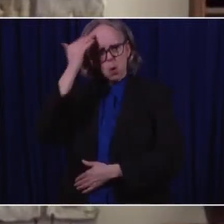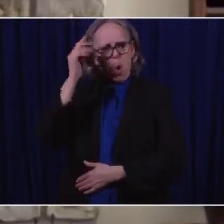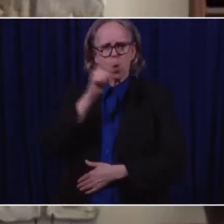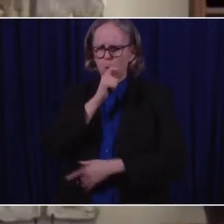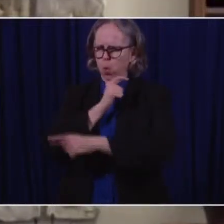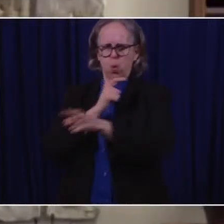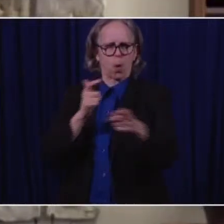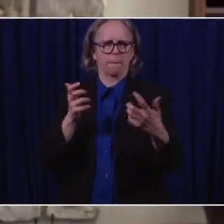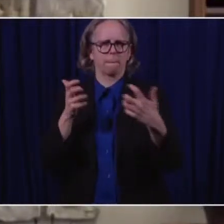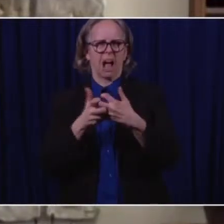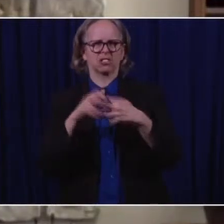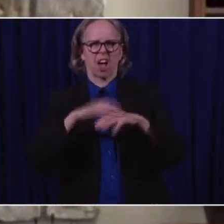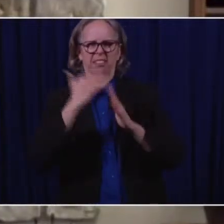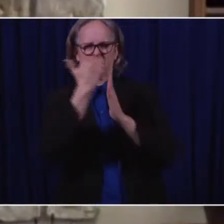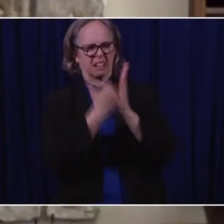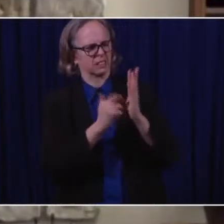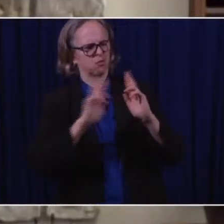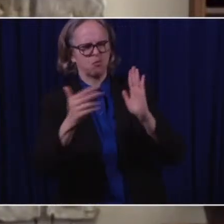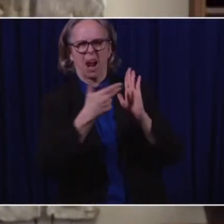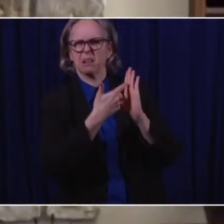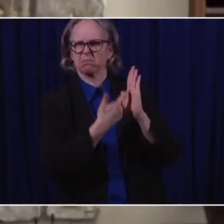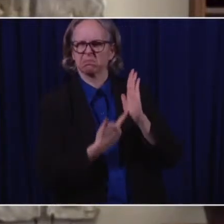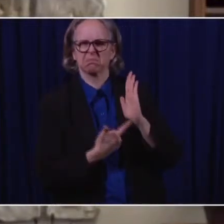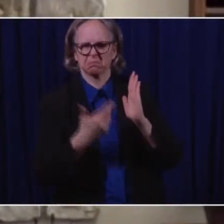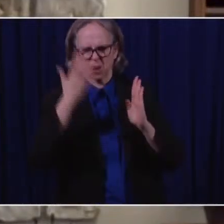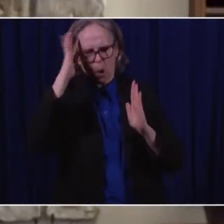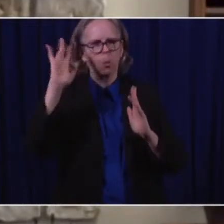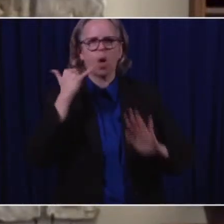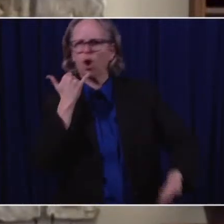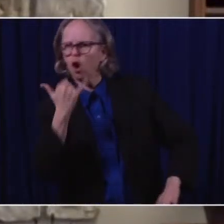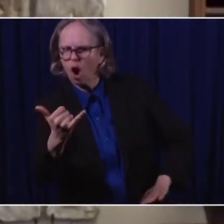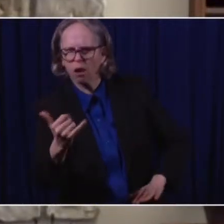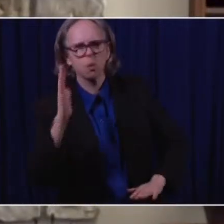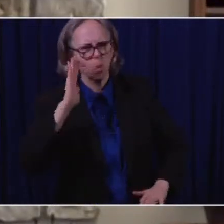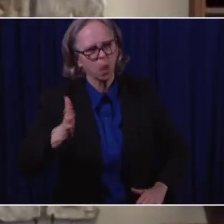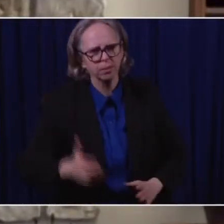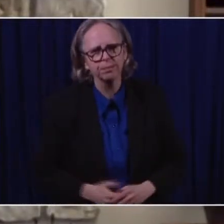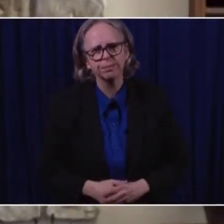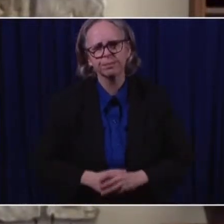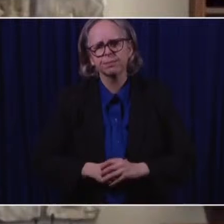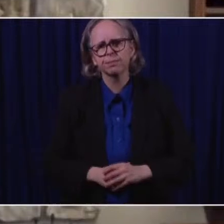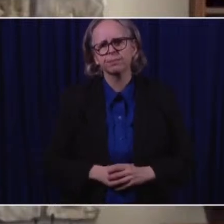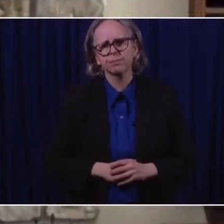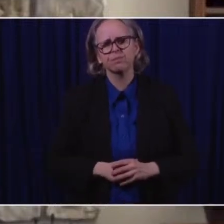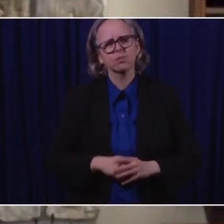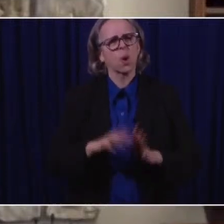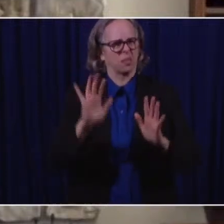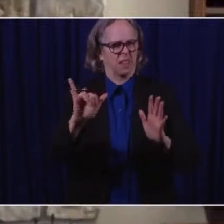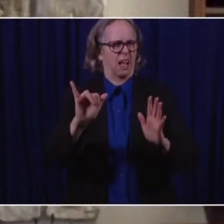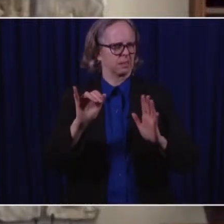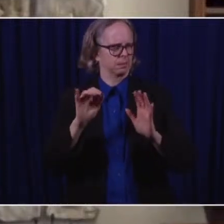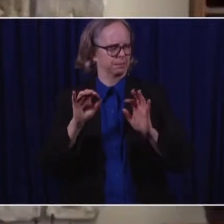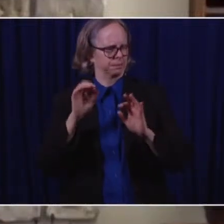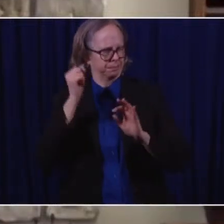in fact they do qualify. But we did not want to create barriers. And we talked about how are we